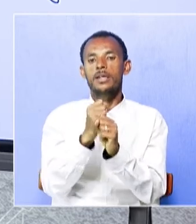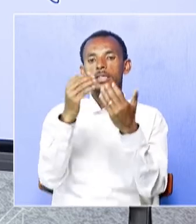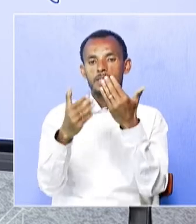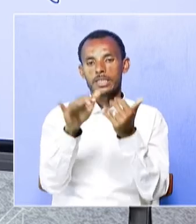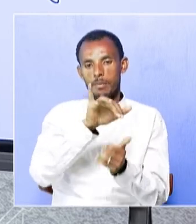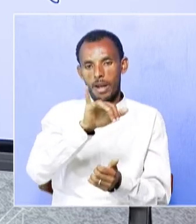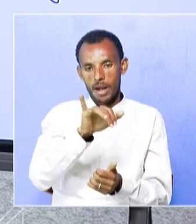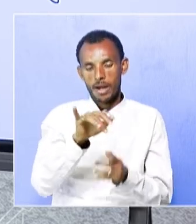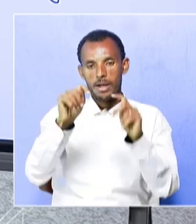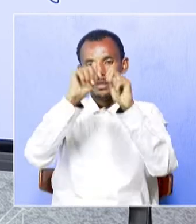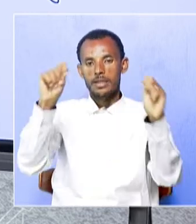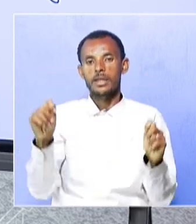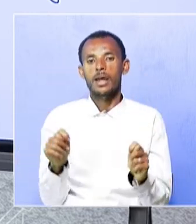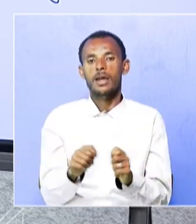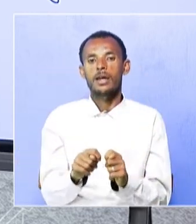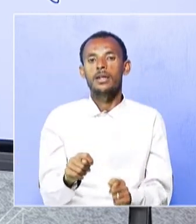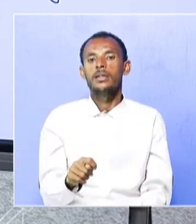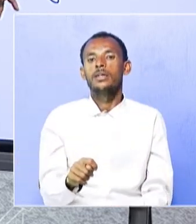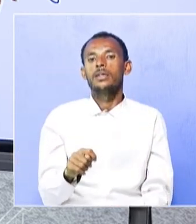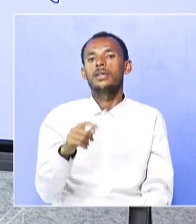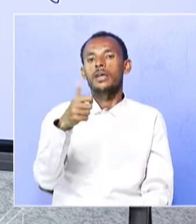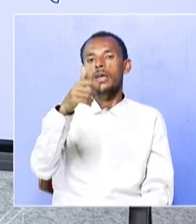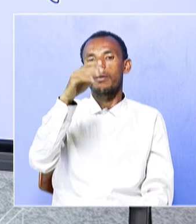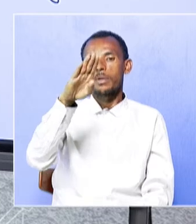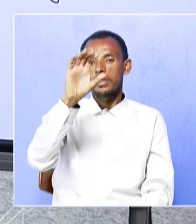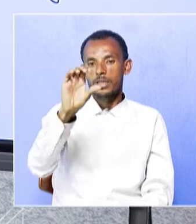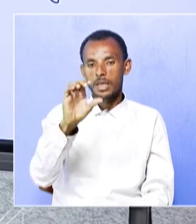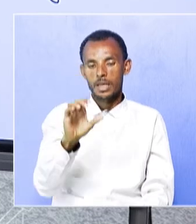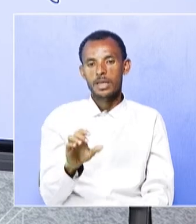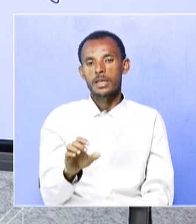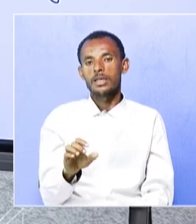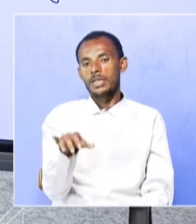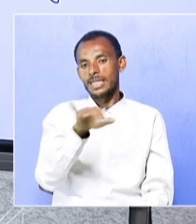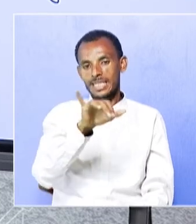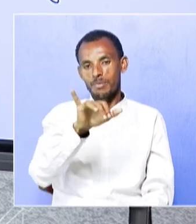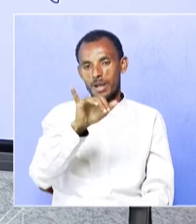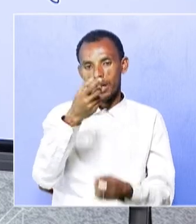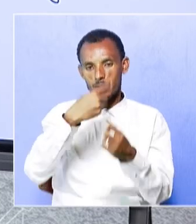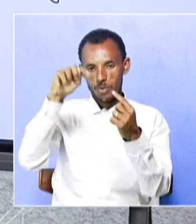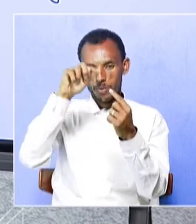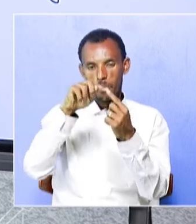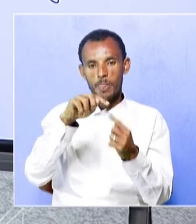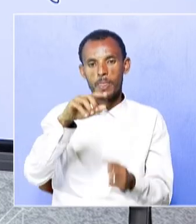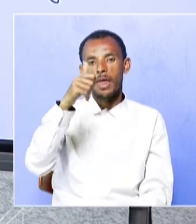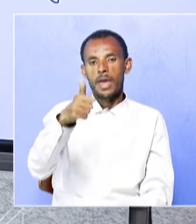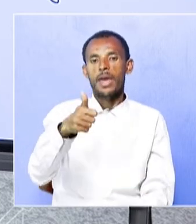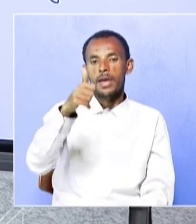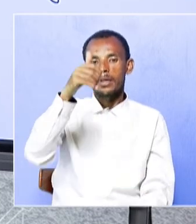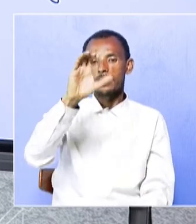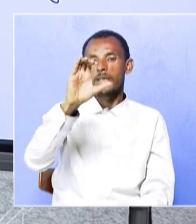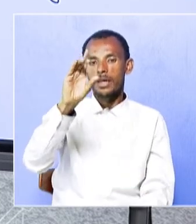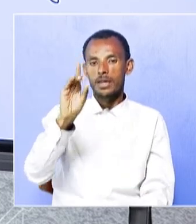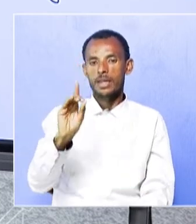similar triangle which is similar to ABC. ABC is similar to